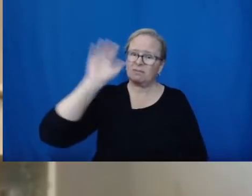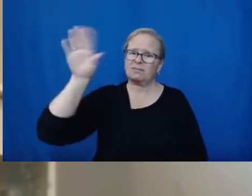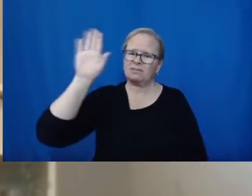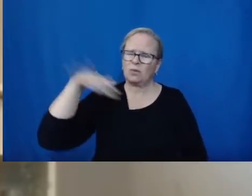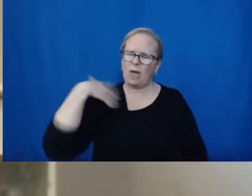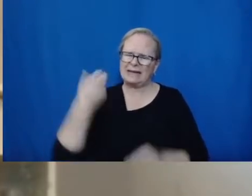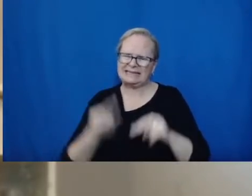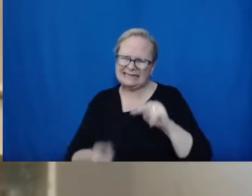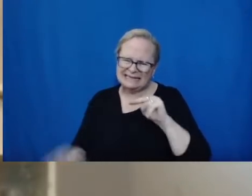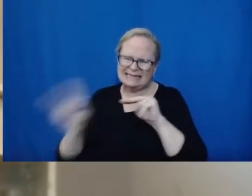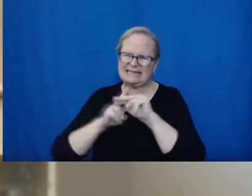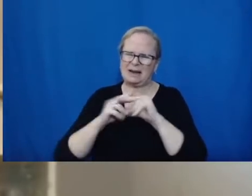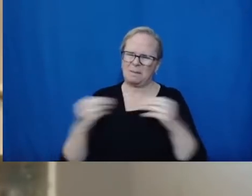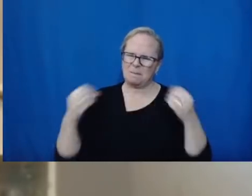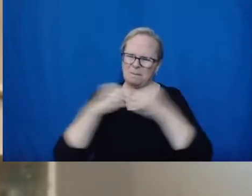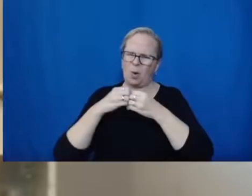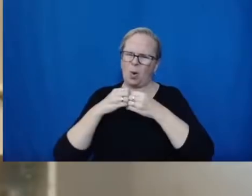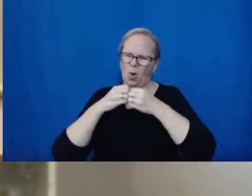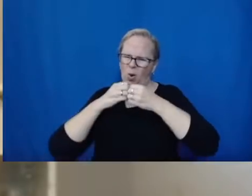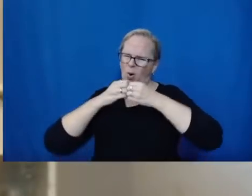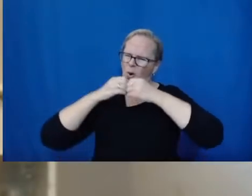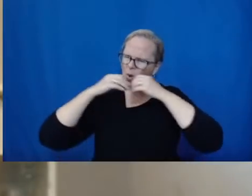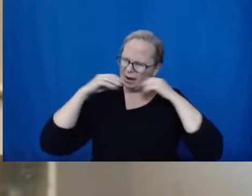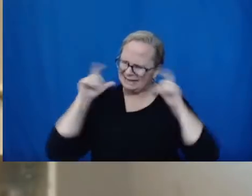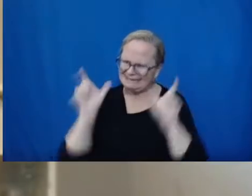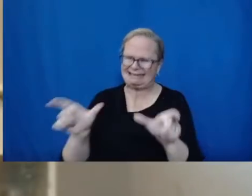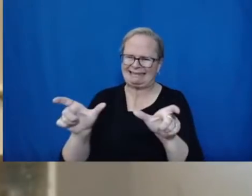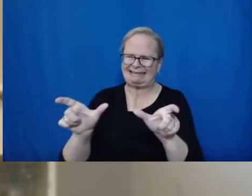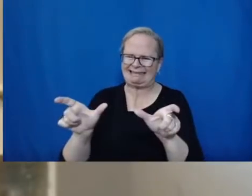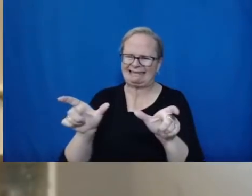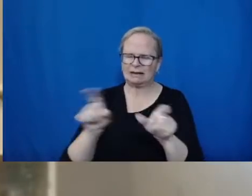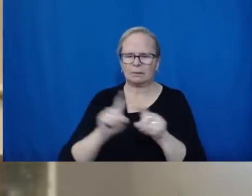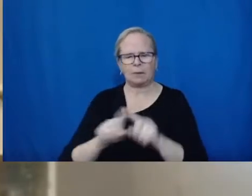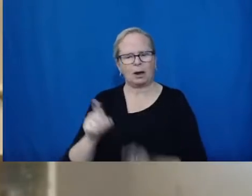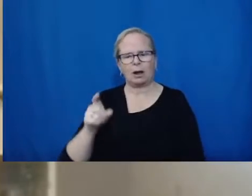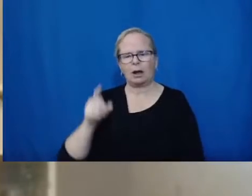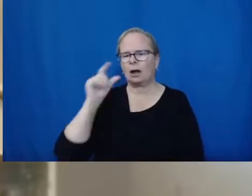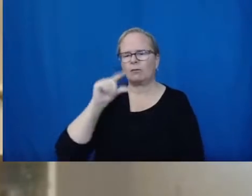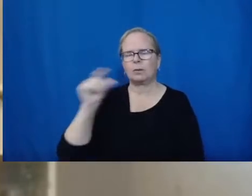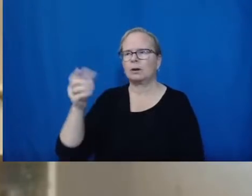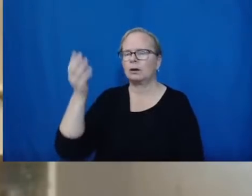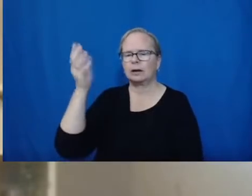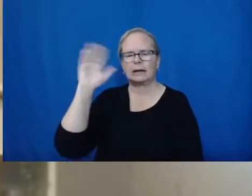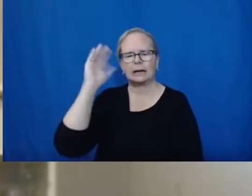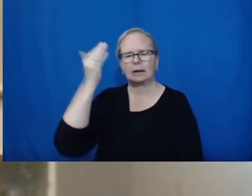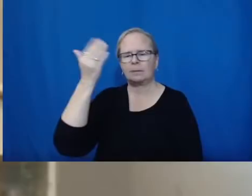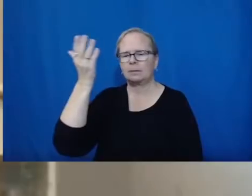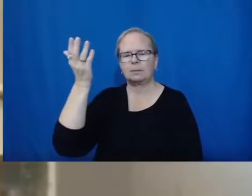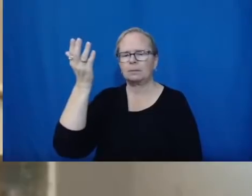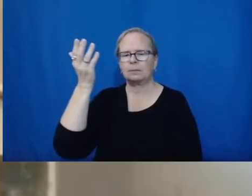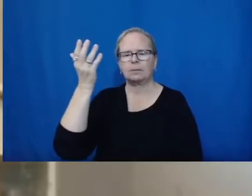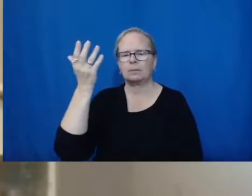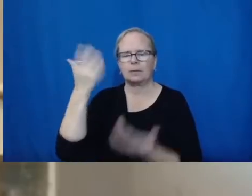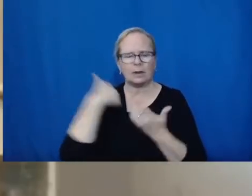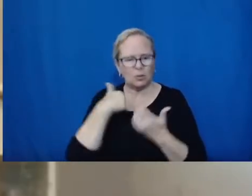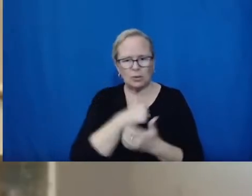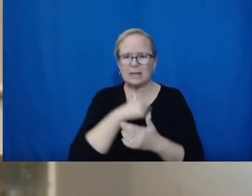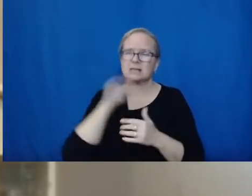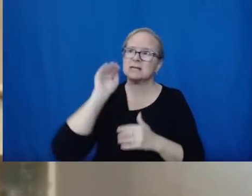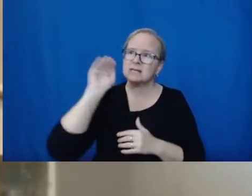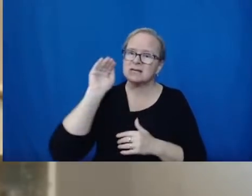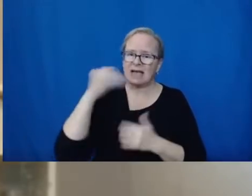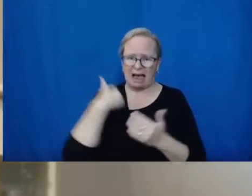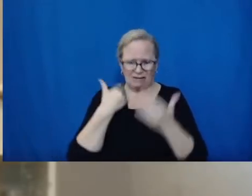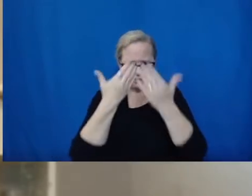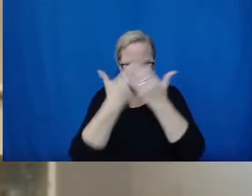this administration to acknowledge the emerging evidence and do more preventative measures, which I